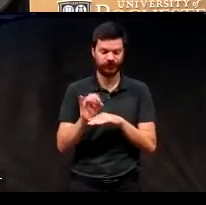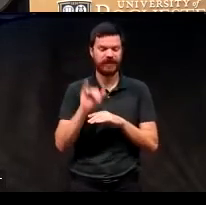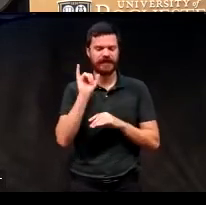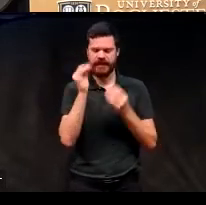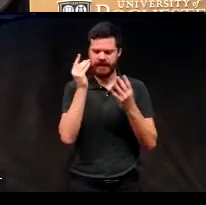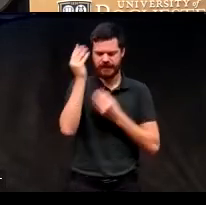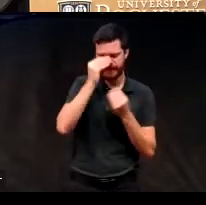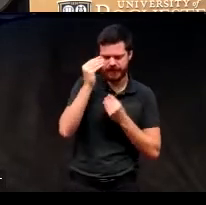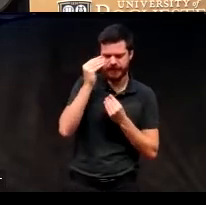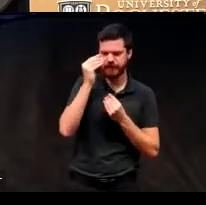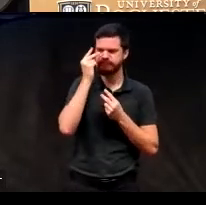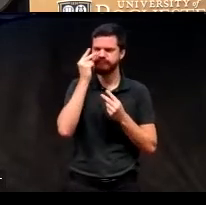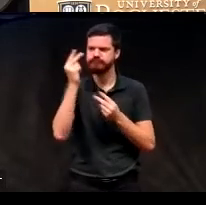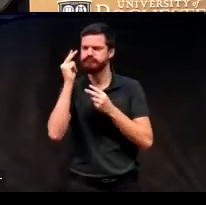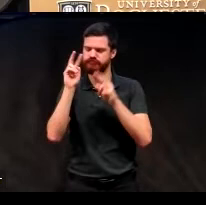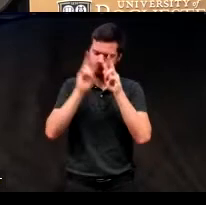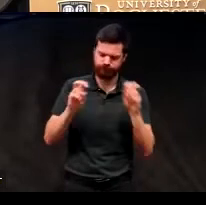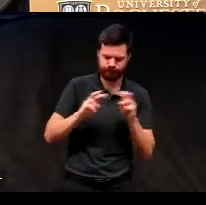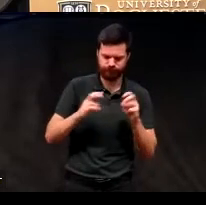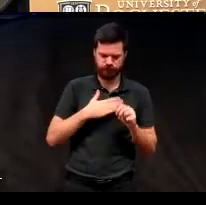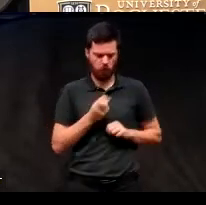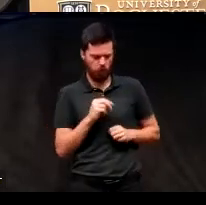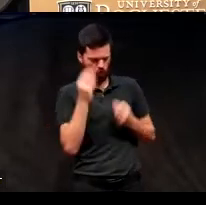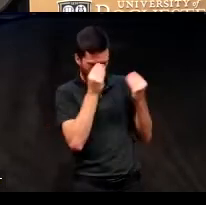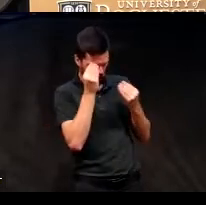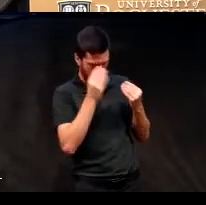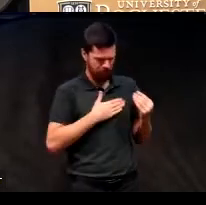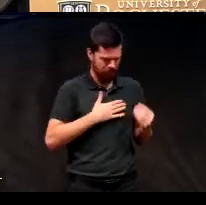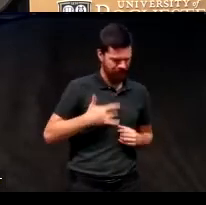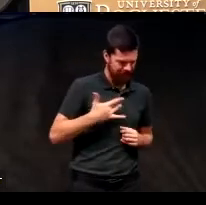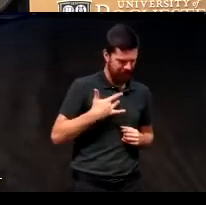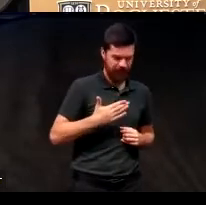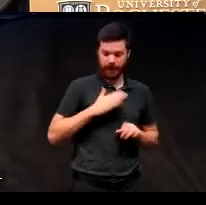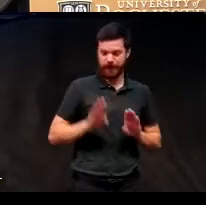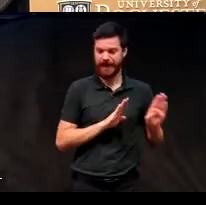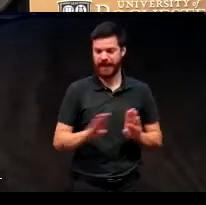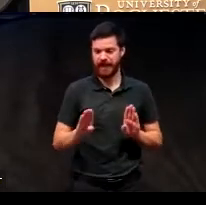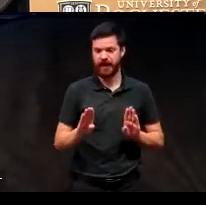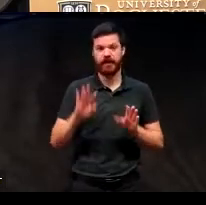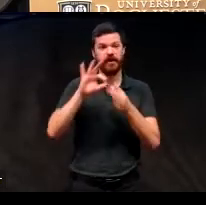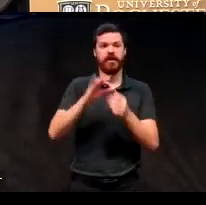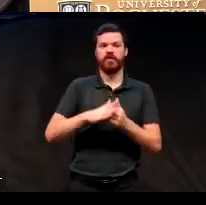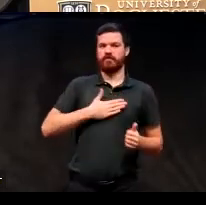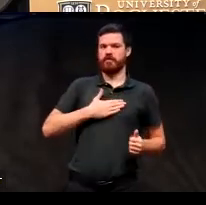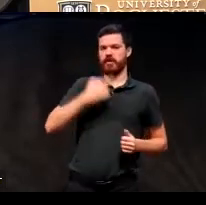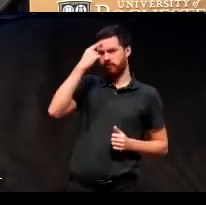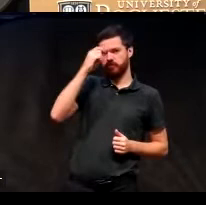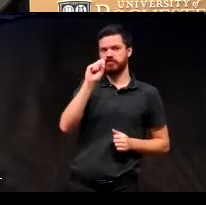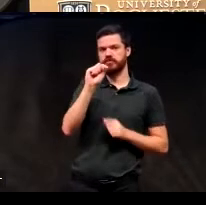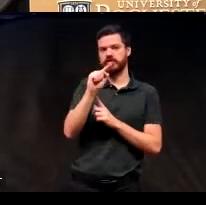think and reflect on one's own thoughts and feelings and behaviors in terms of mental states.